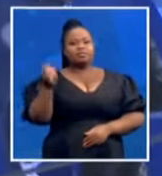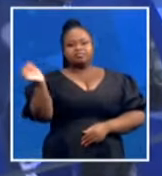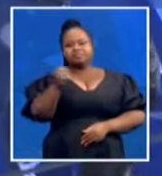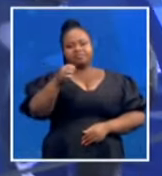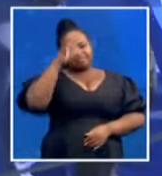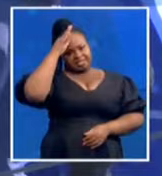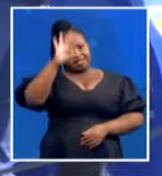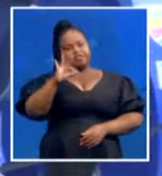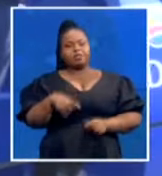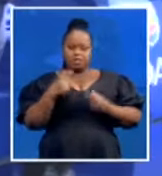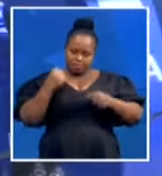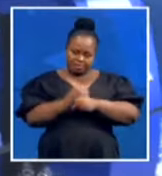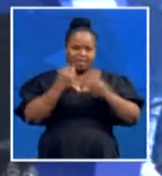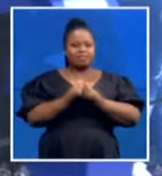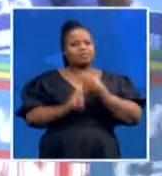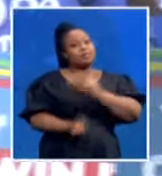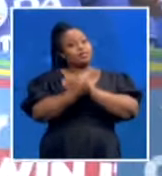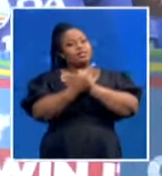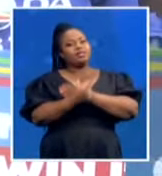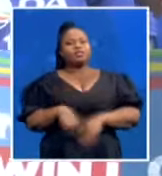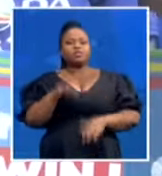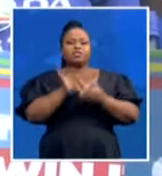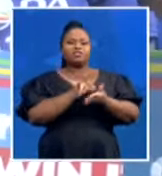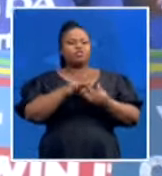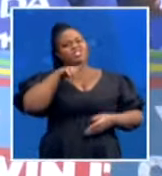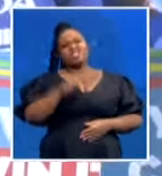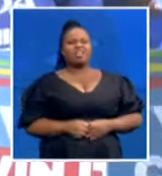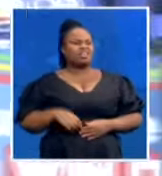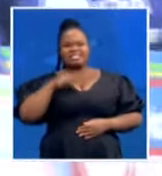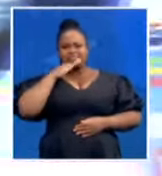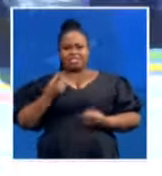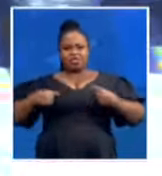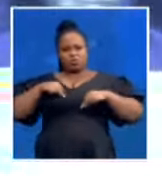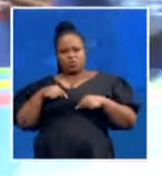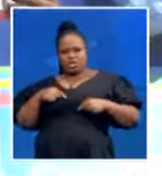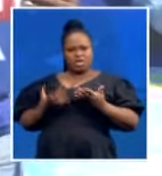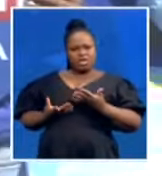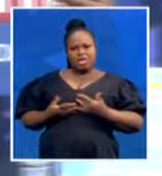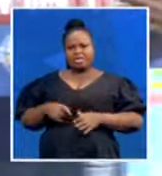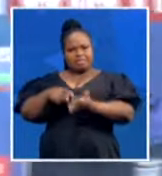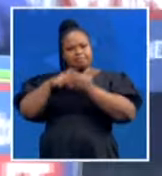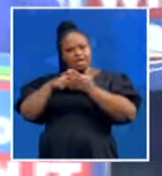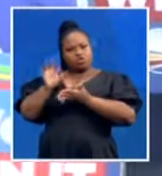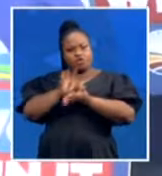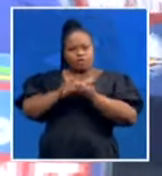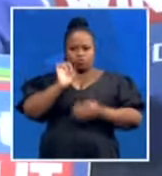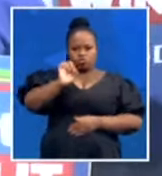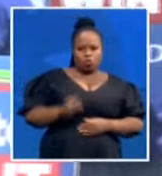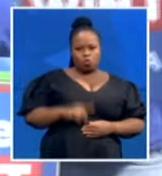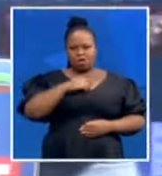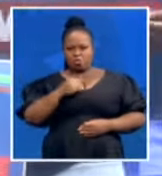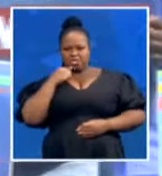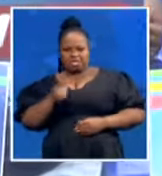Vote for the DA, not because we are entitled to your vote or because we say we will govern until Jesus comes,